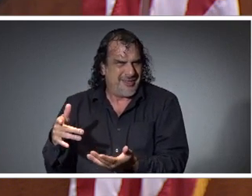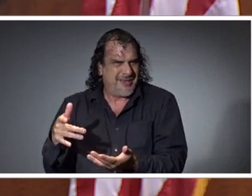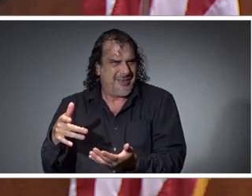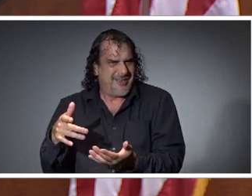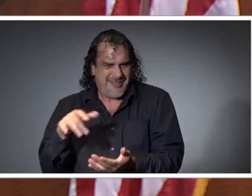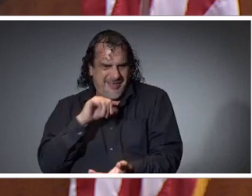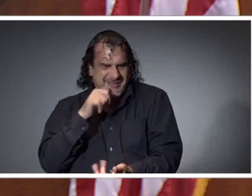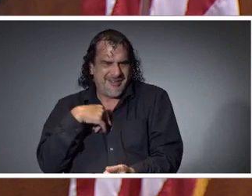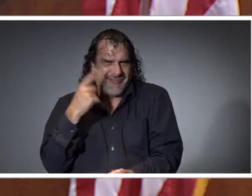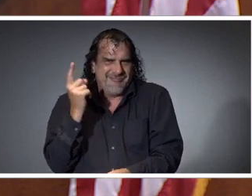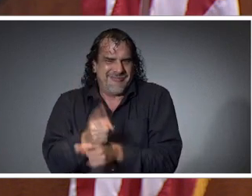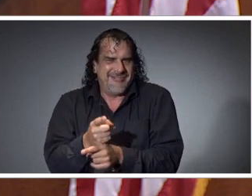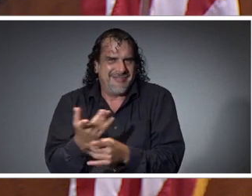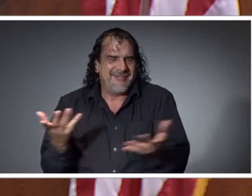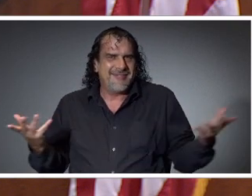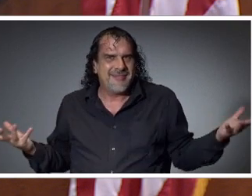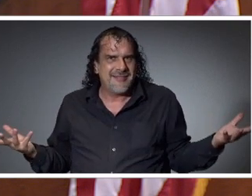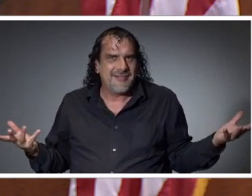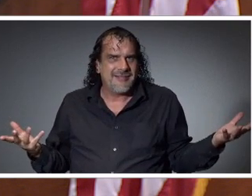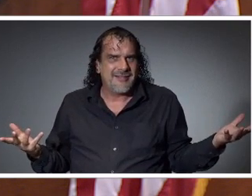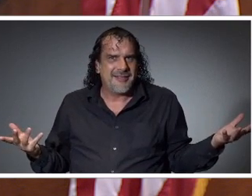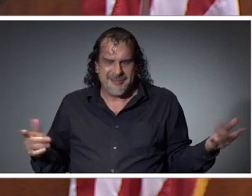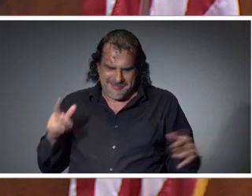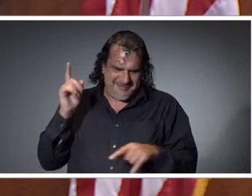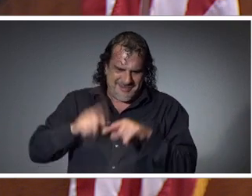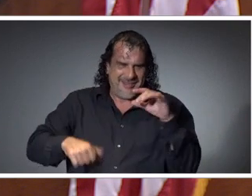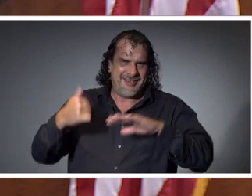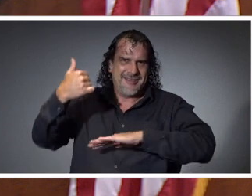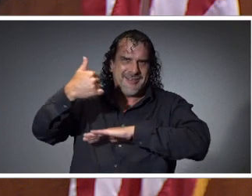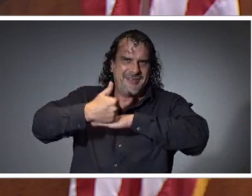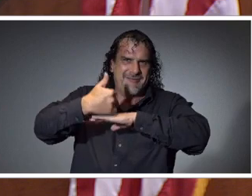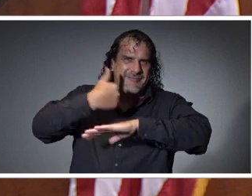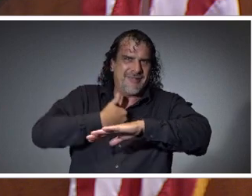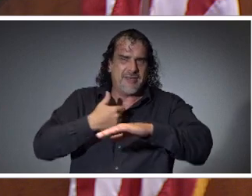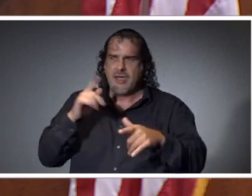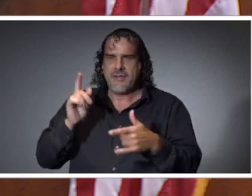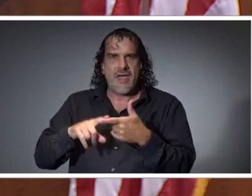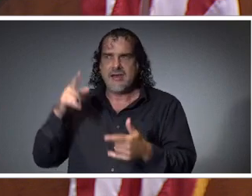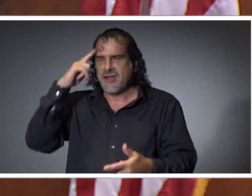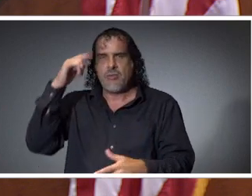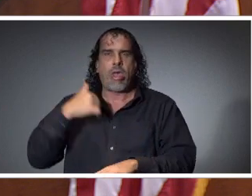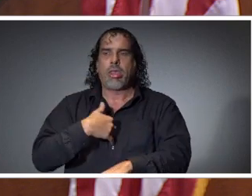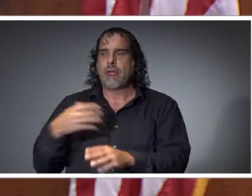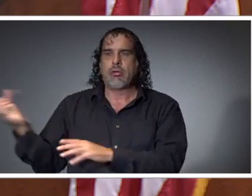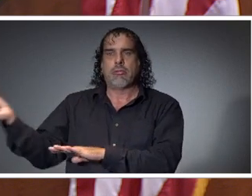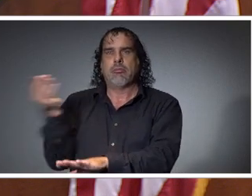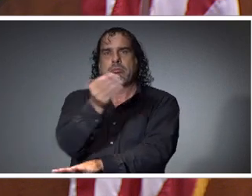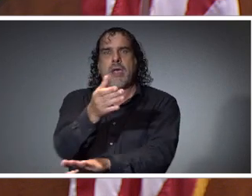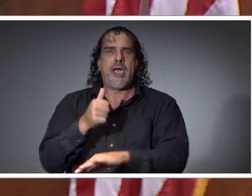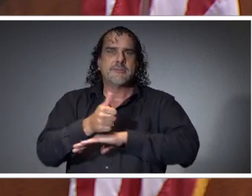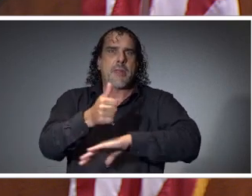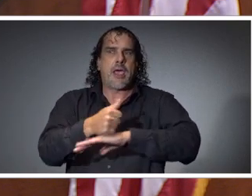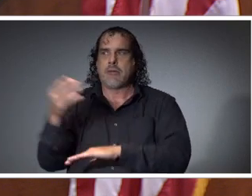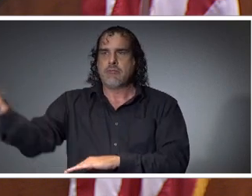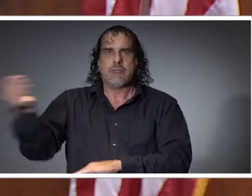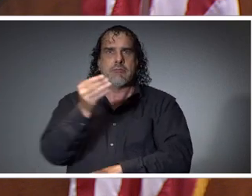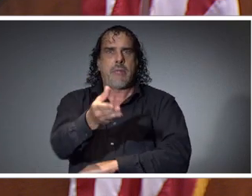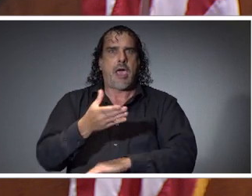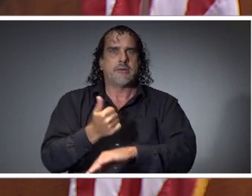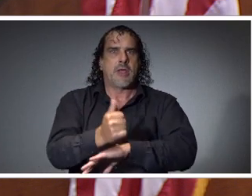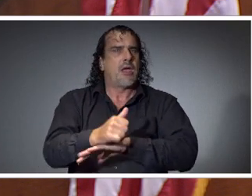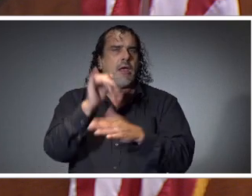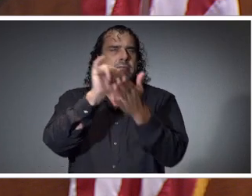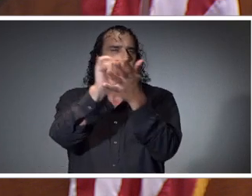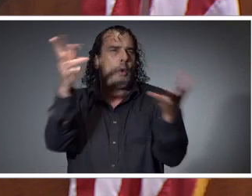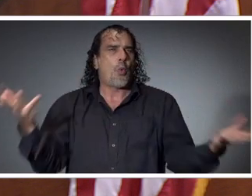test. It doesn't make sense. It's just, quite frankly, it's a conspiracy theory that just doesn't work. And so